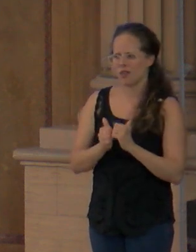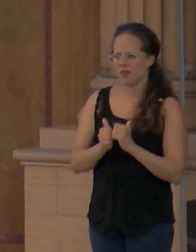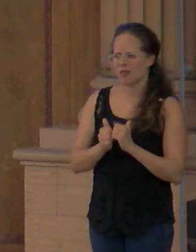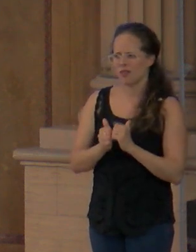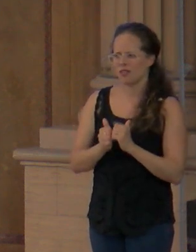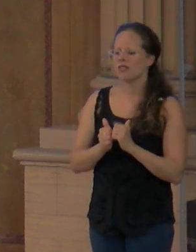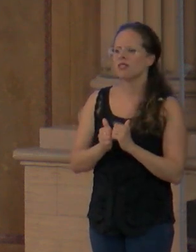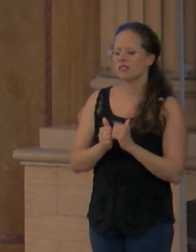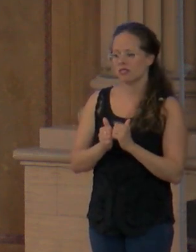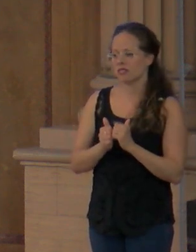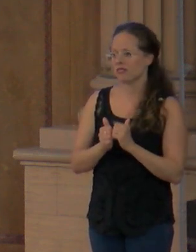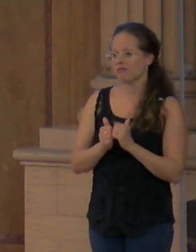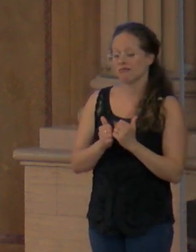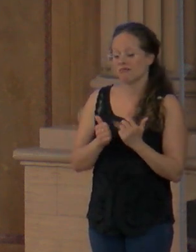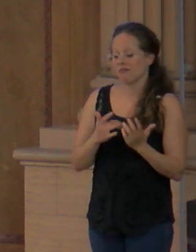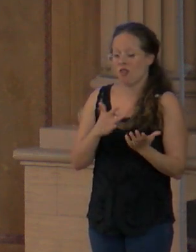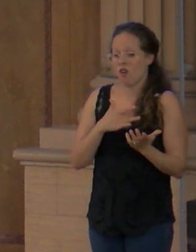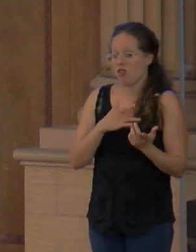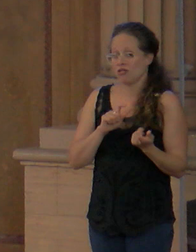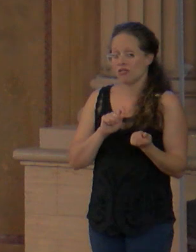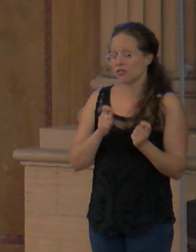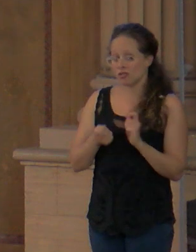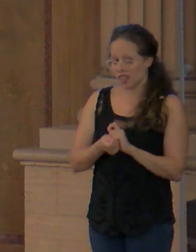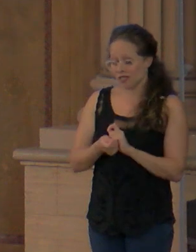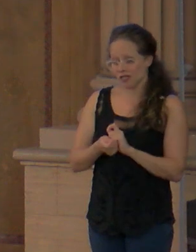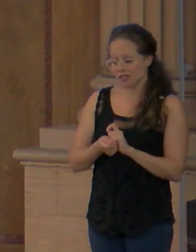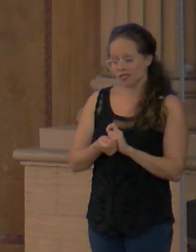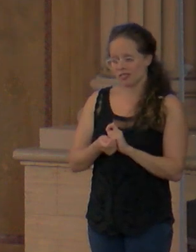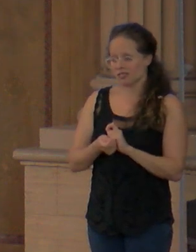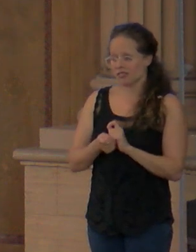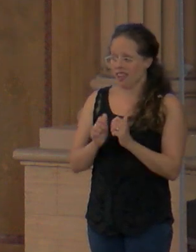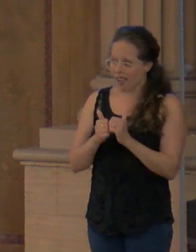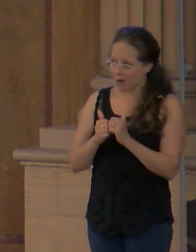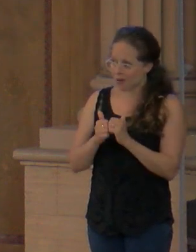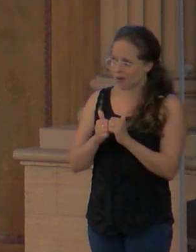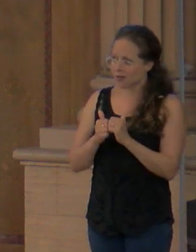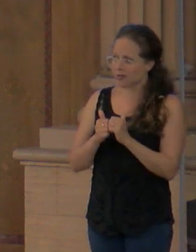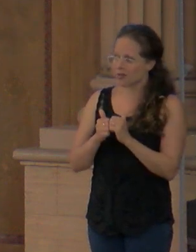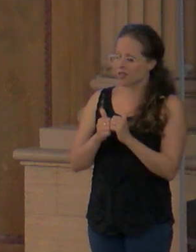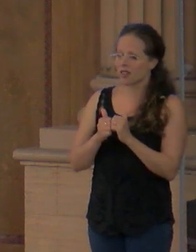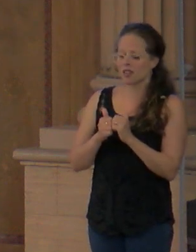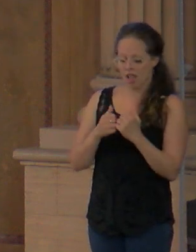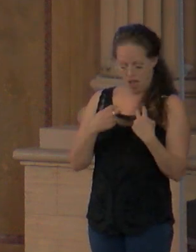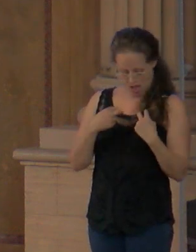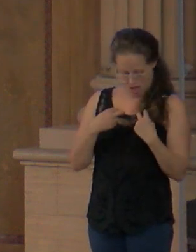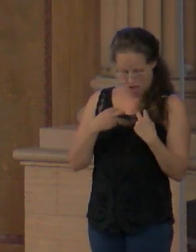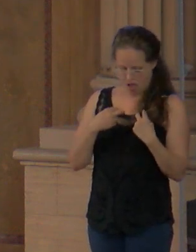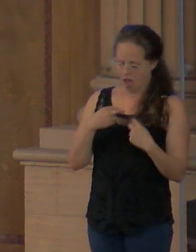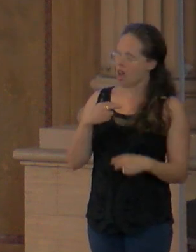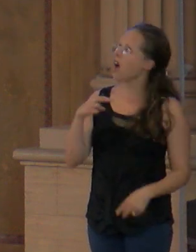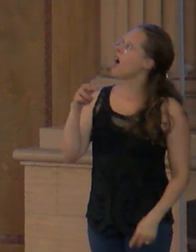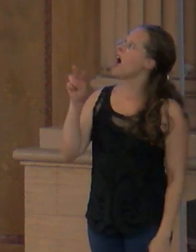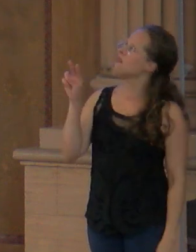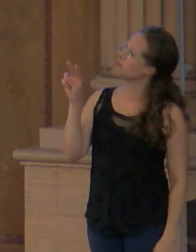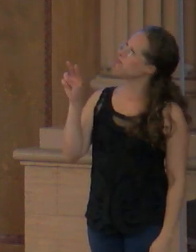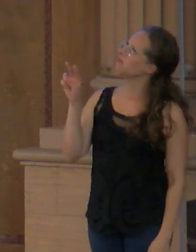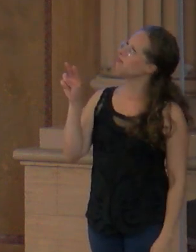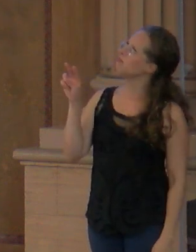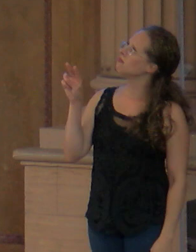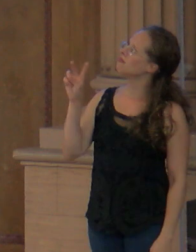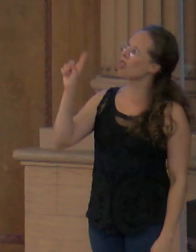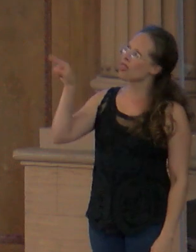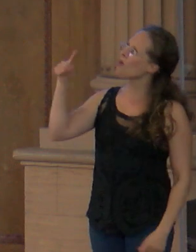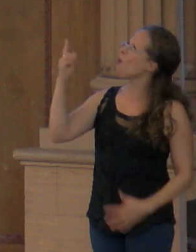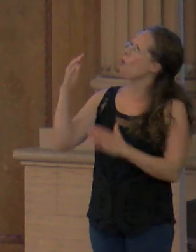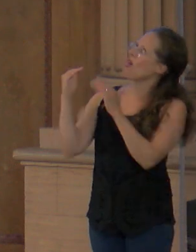Well, they're only changed. Our hearts are only changed by looking to our Savior, who's the only just one.